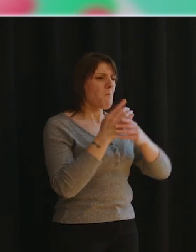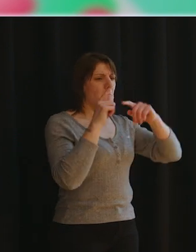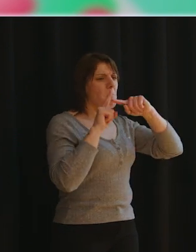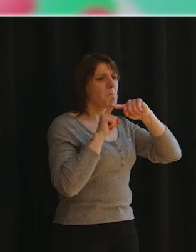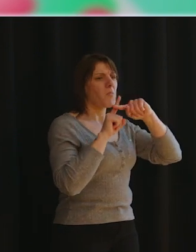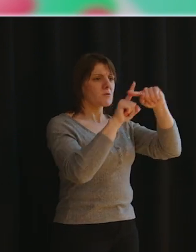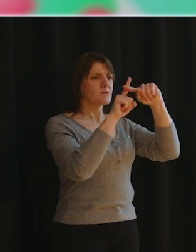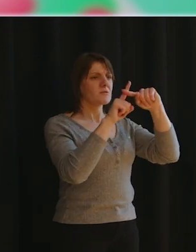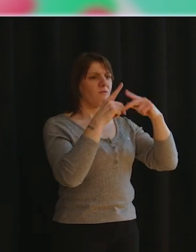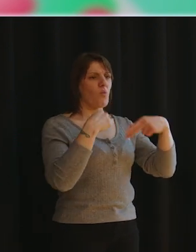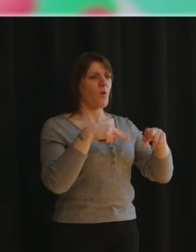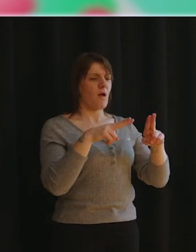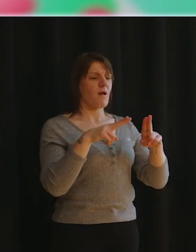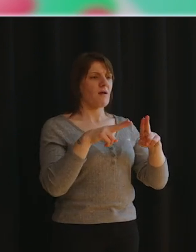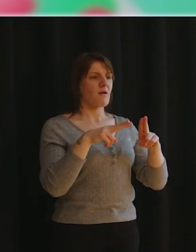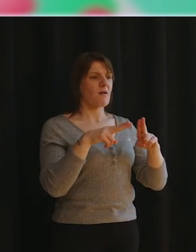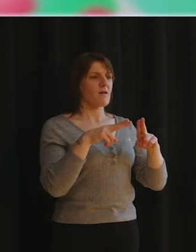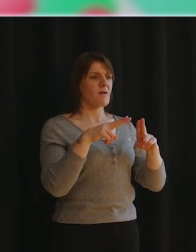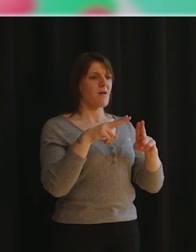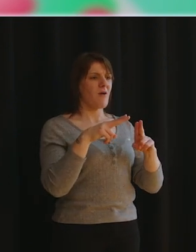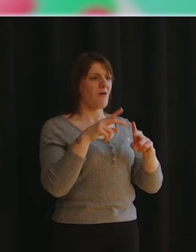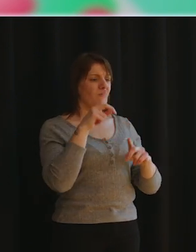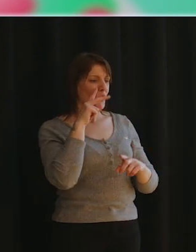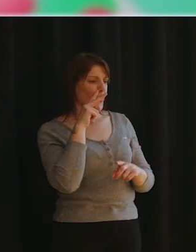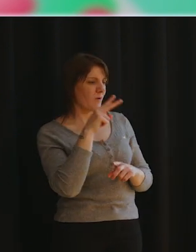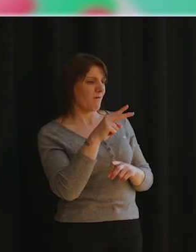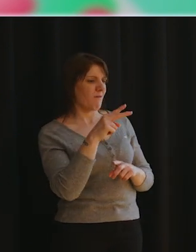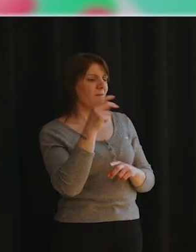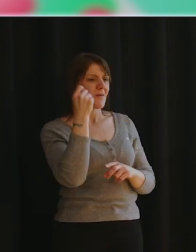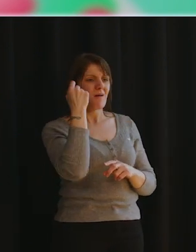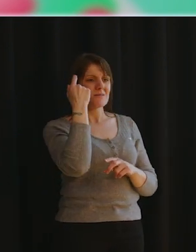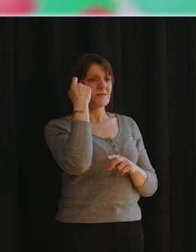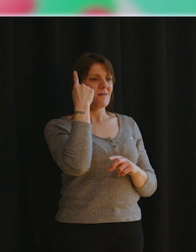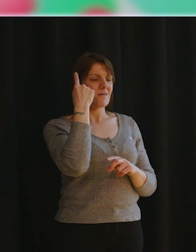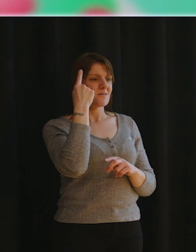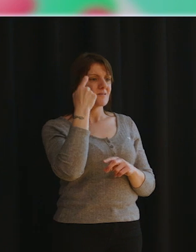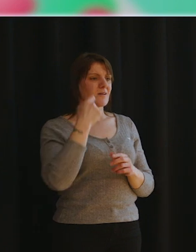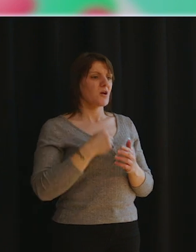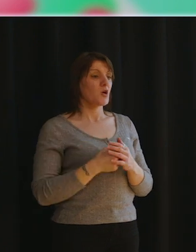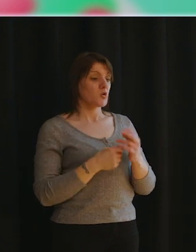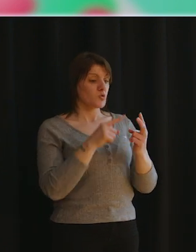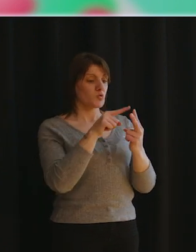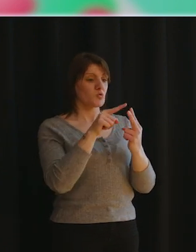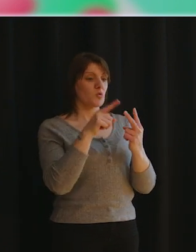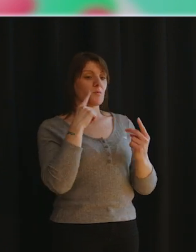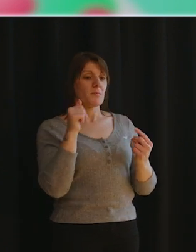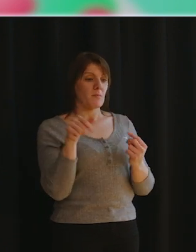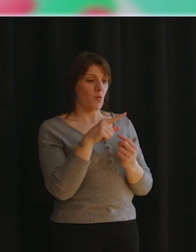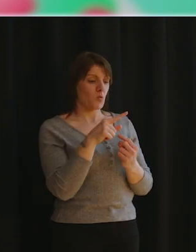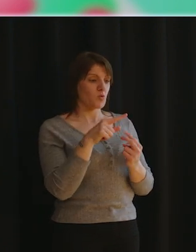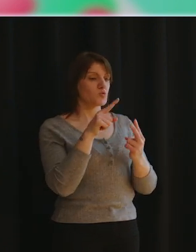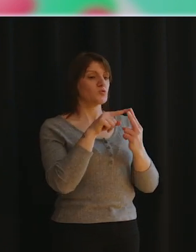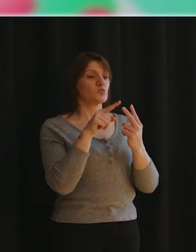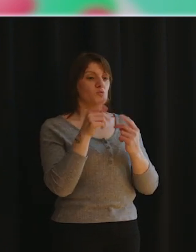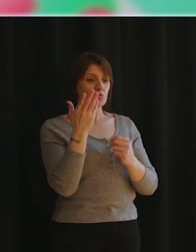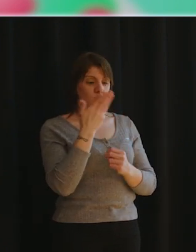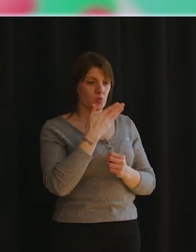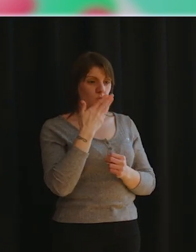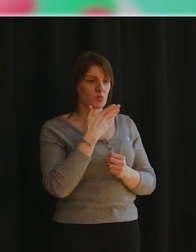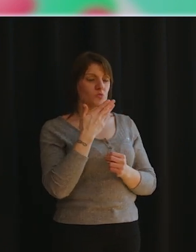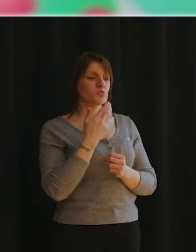of reconceptualizing ideas to people, to schools, to individuals, to anyone who's